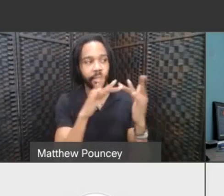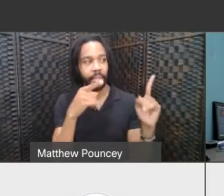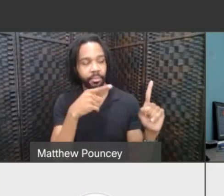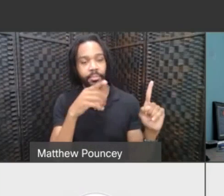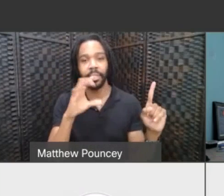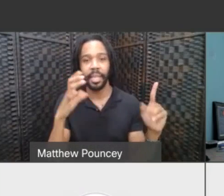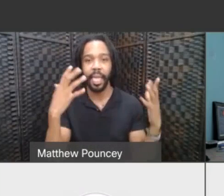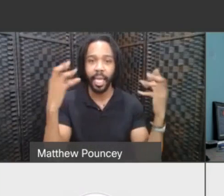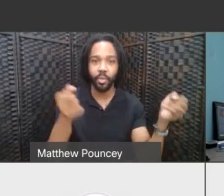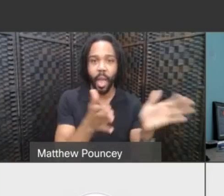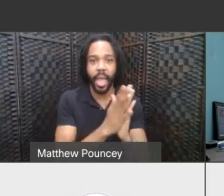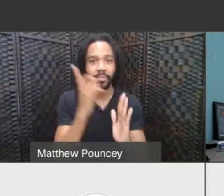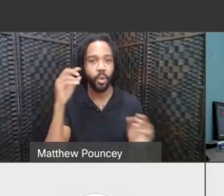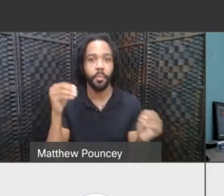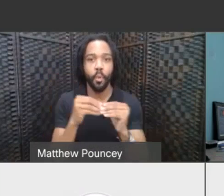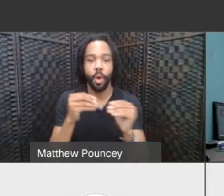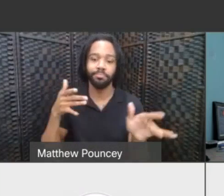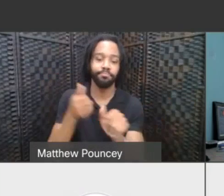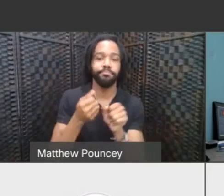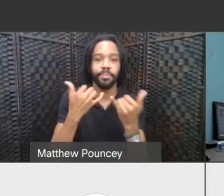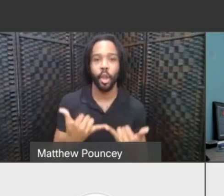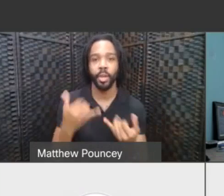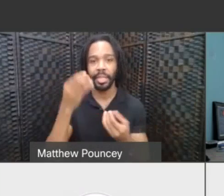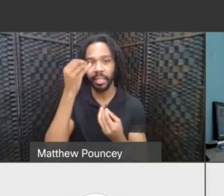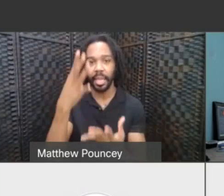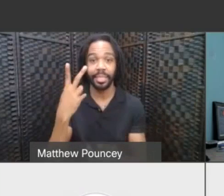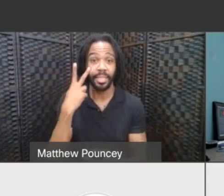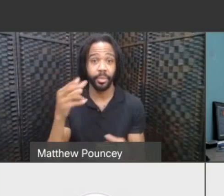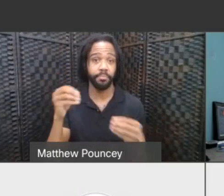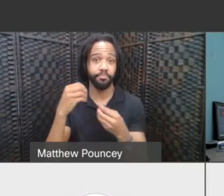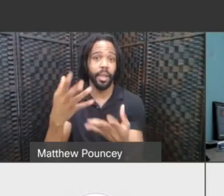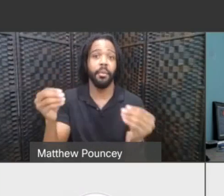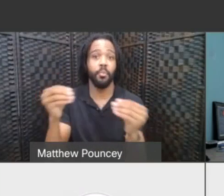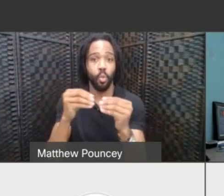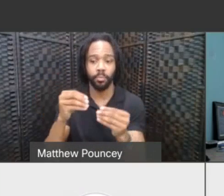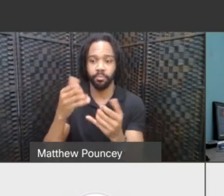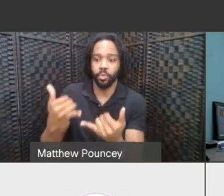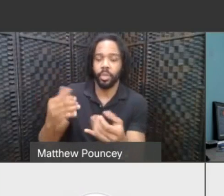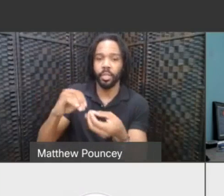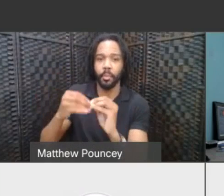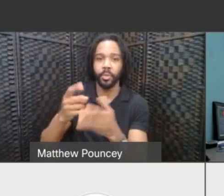ask for current data and see if we can report back on the current data next week.